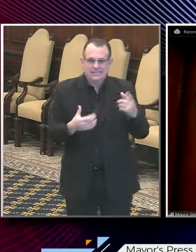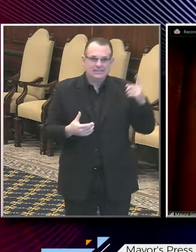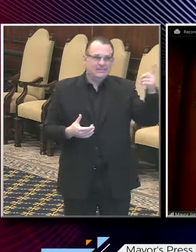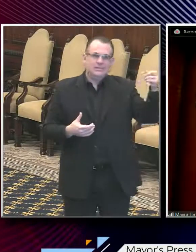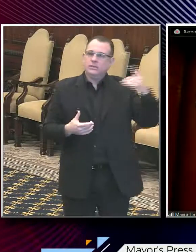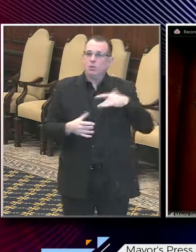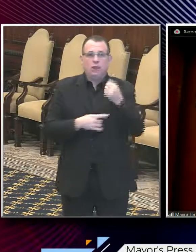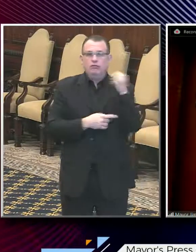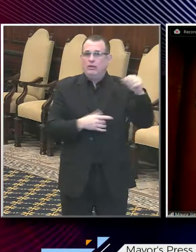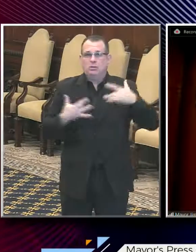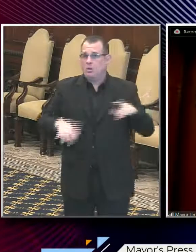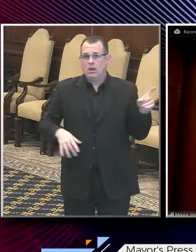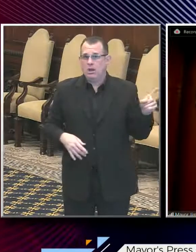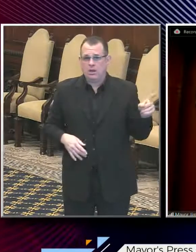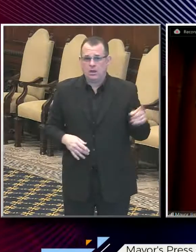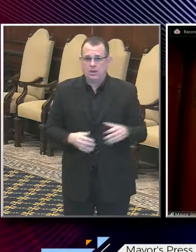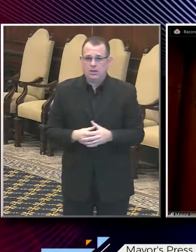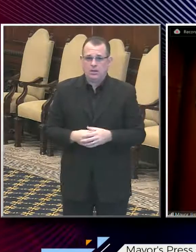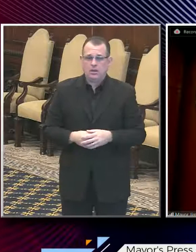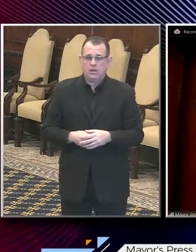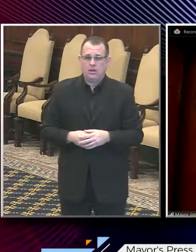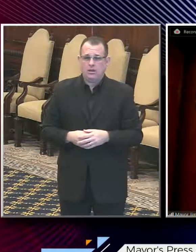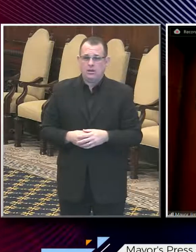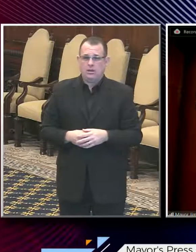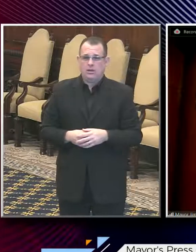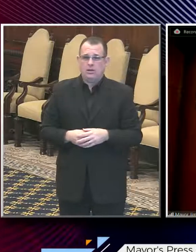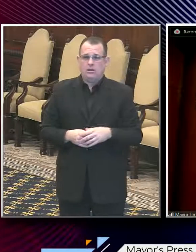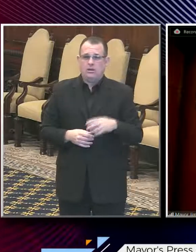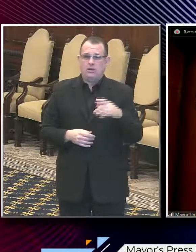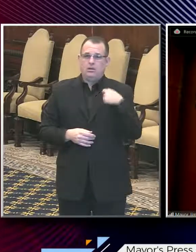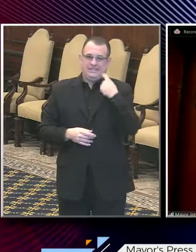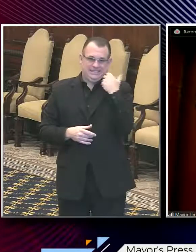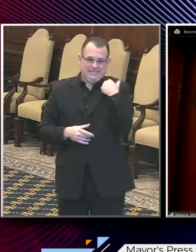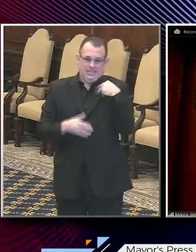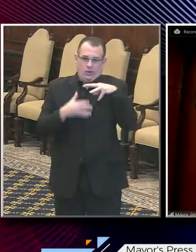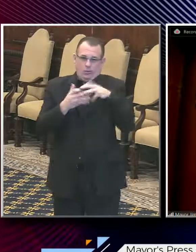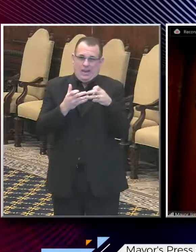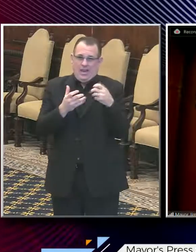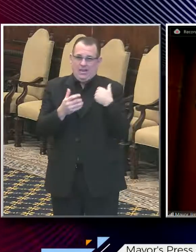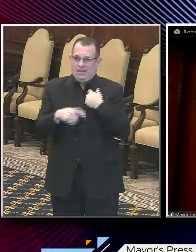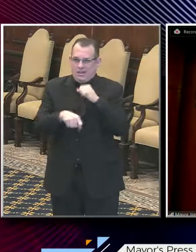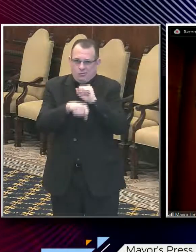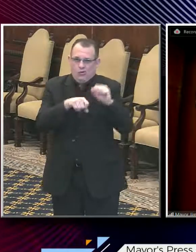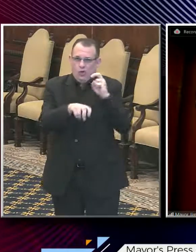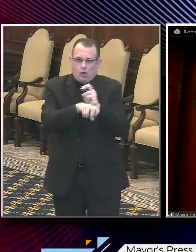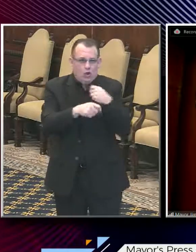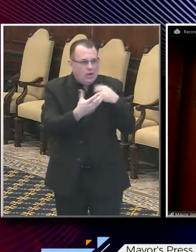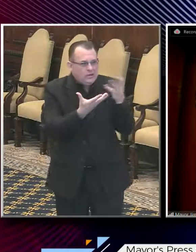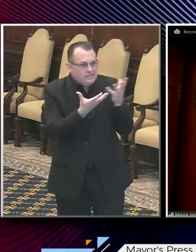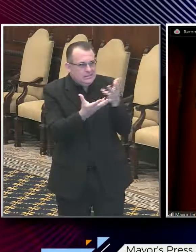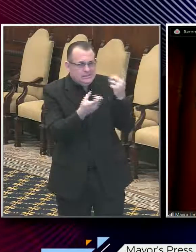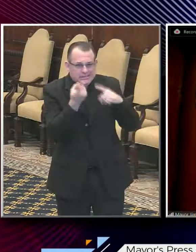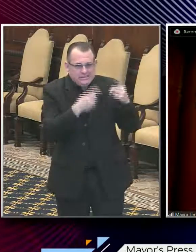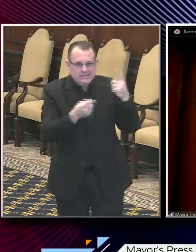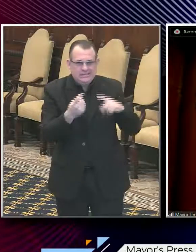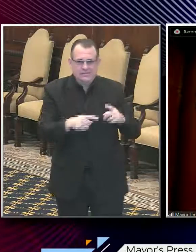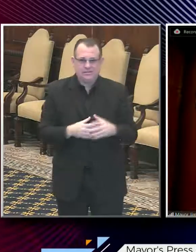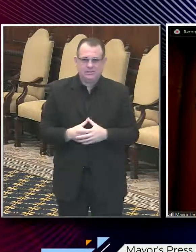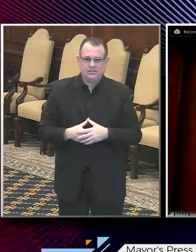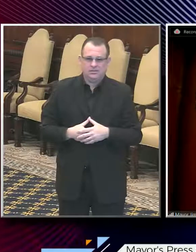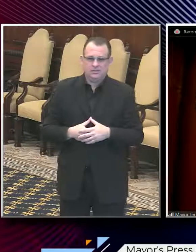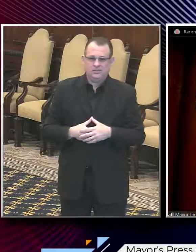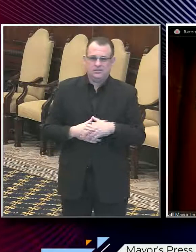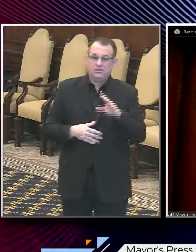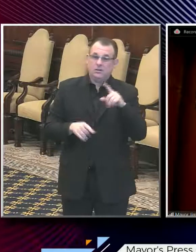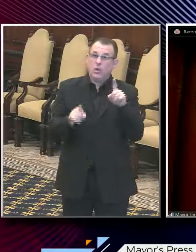action, but we have to work hard over the weekend to resolve those issues so his members are comfortable. And also, don't forget, his members are